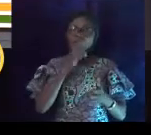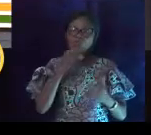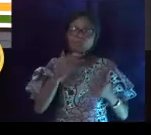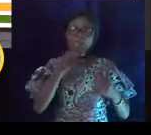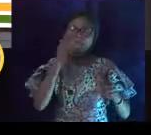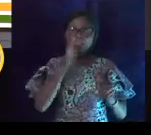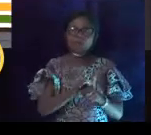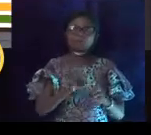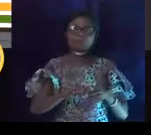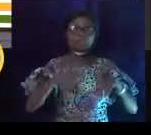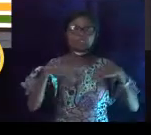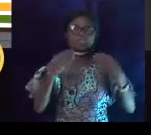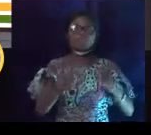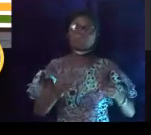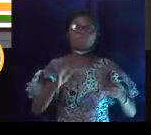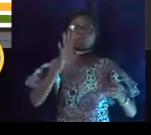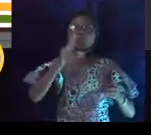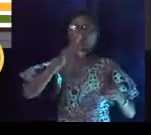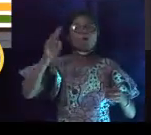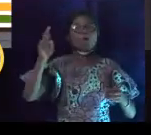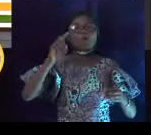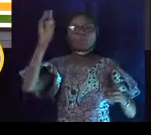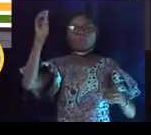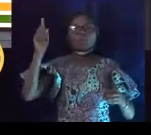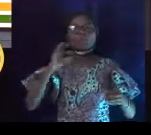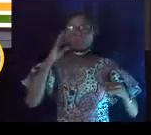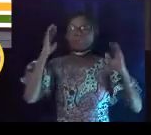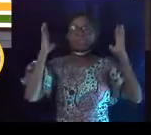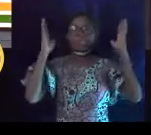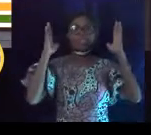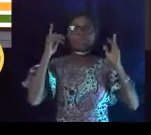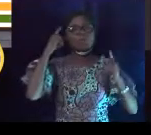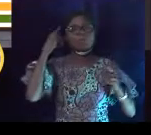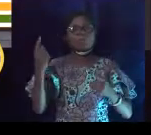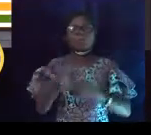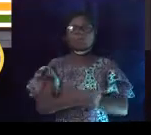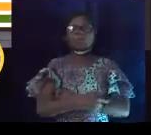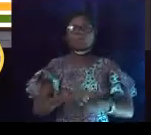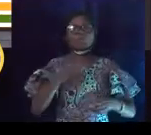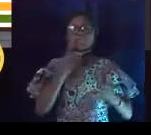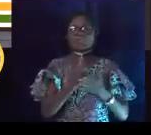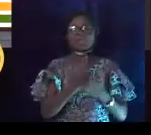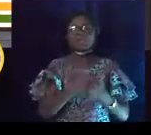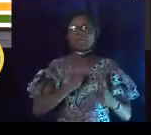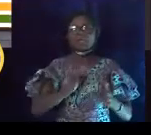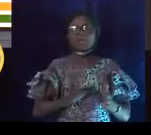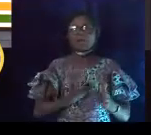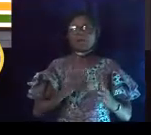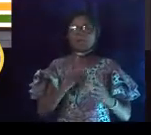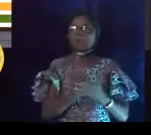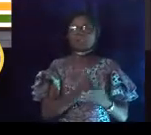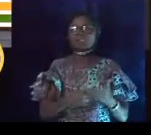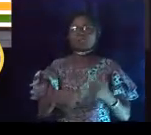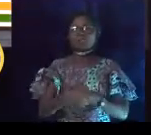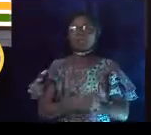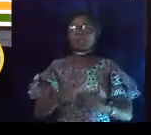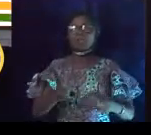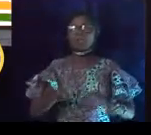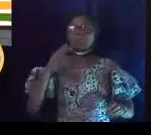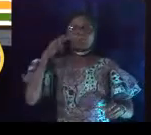that you have promised to give me 100% attention for today's lesson. In our lesson